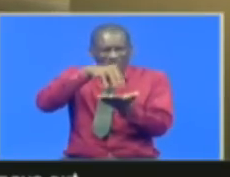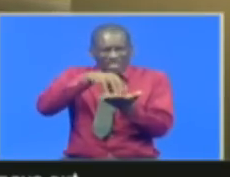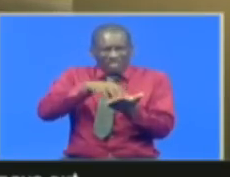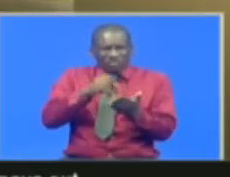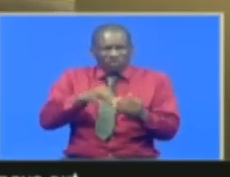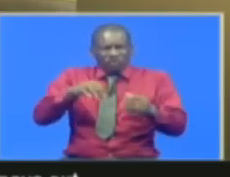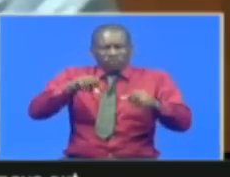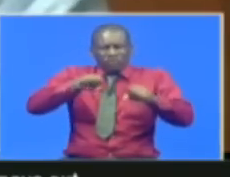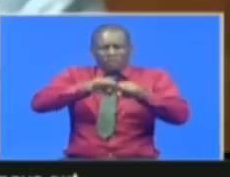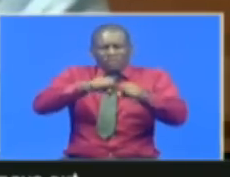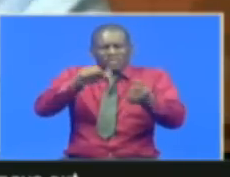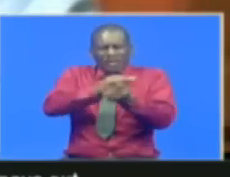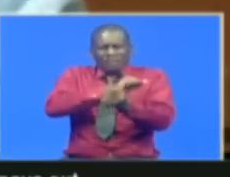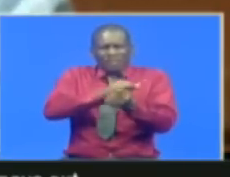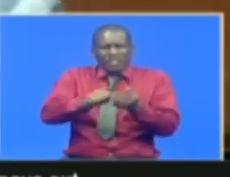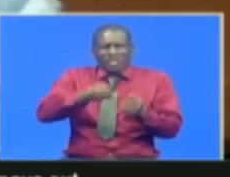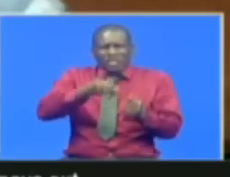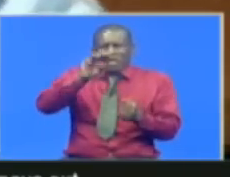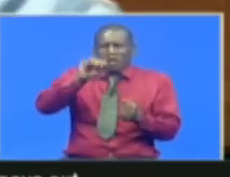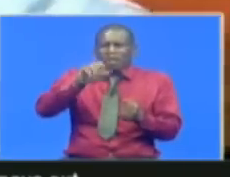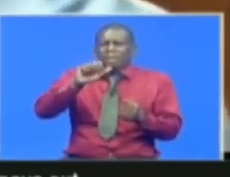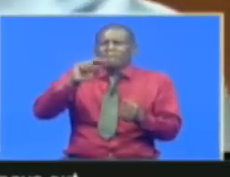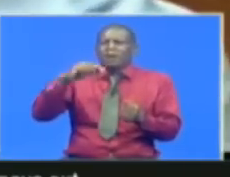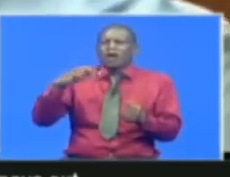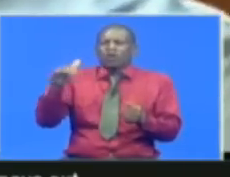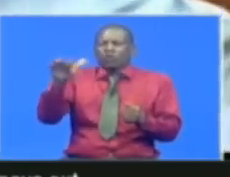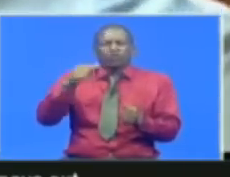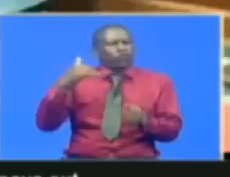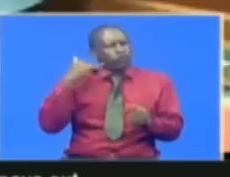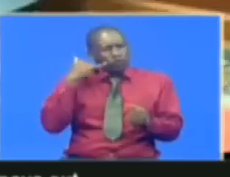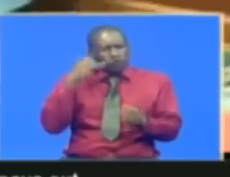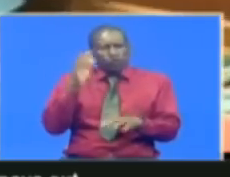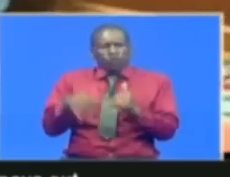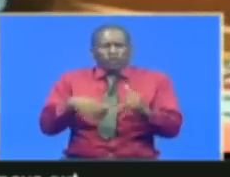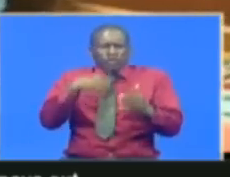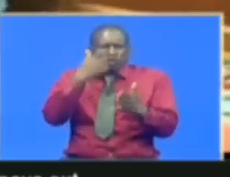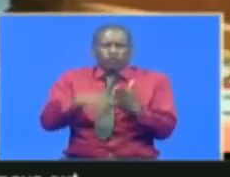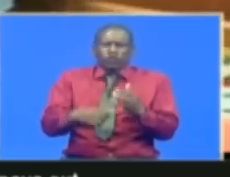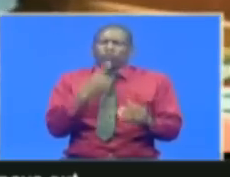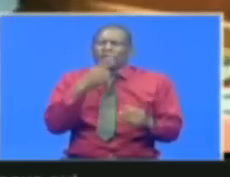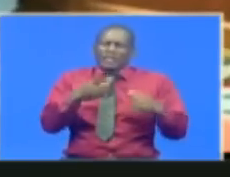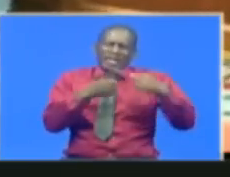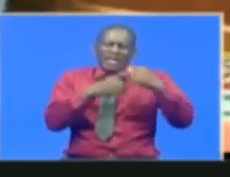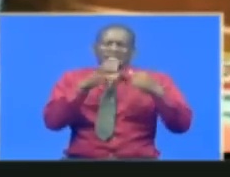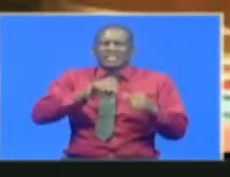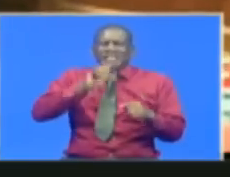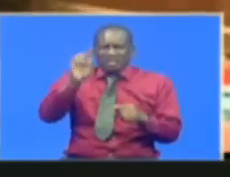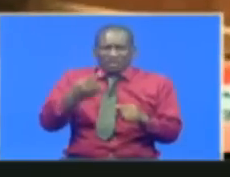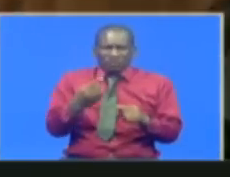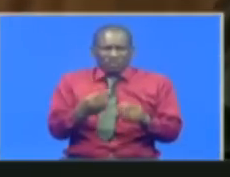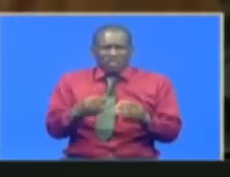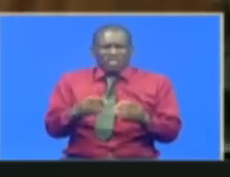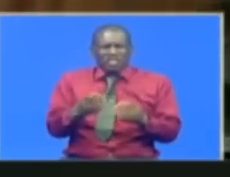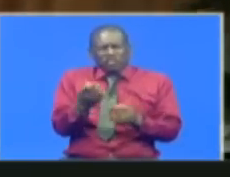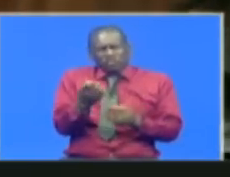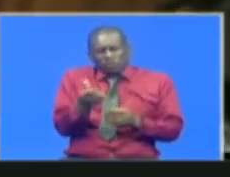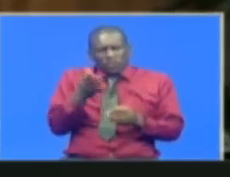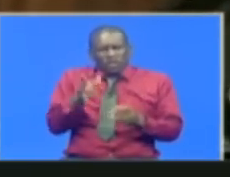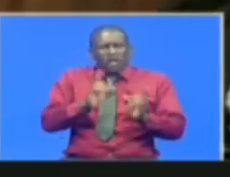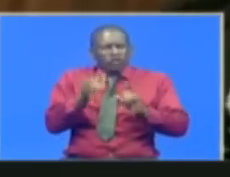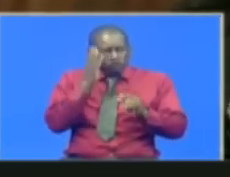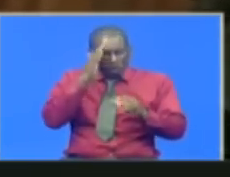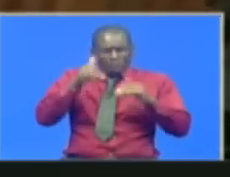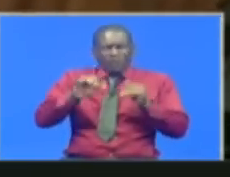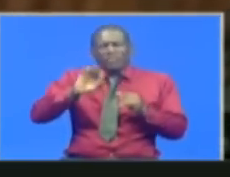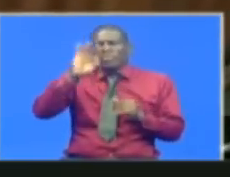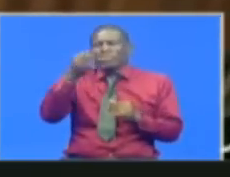Mango's mobile phone valued at 160,000. While little is still known about the third accused,